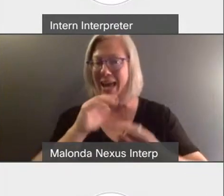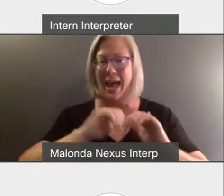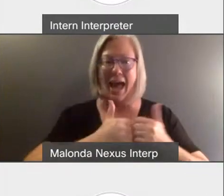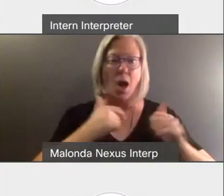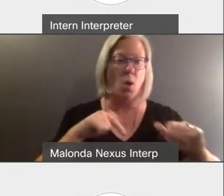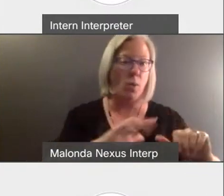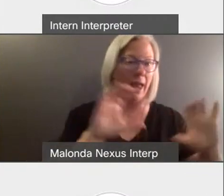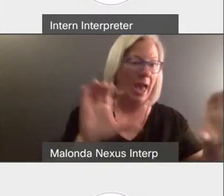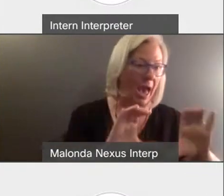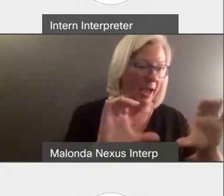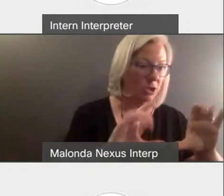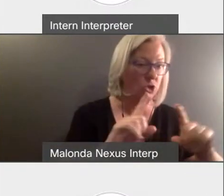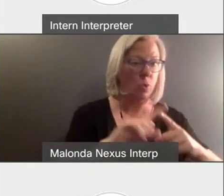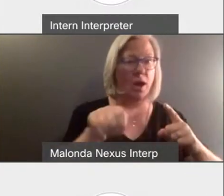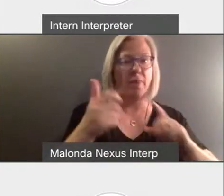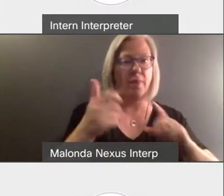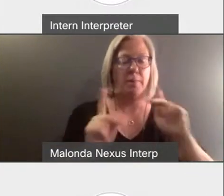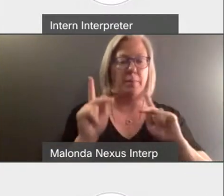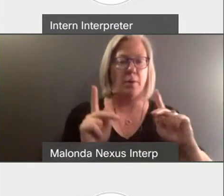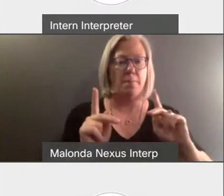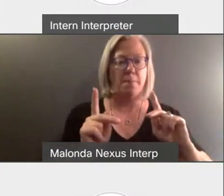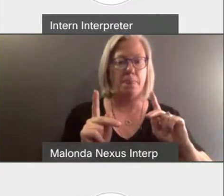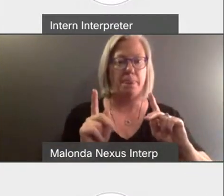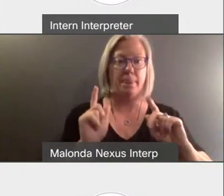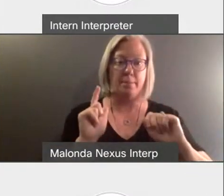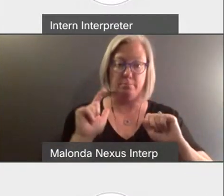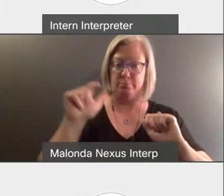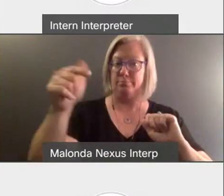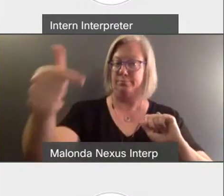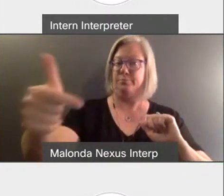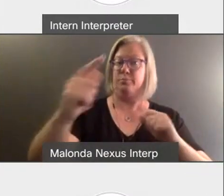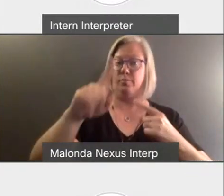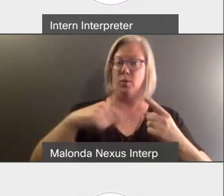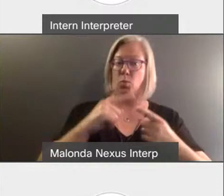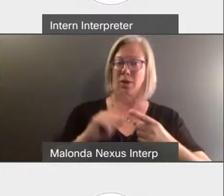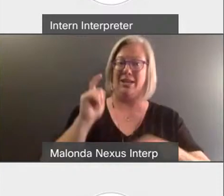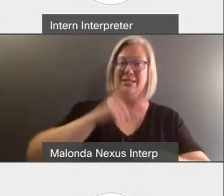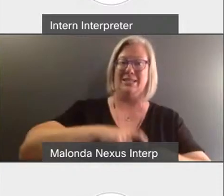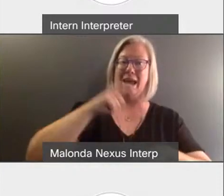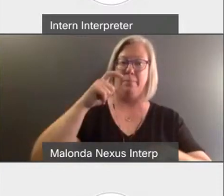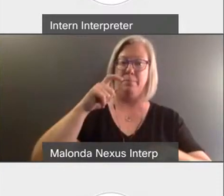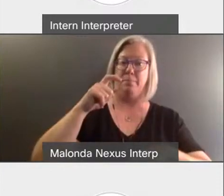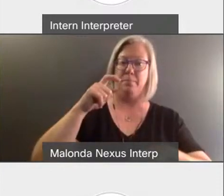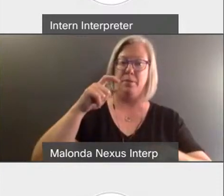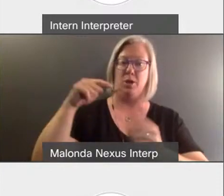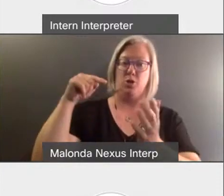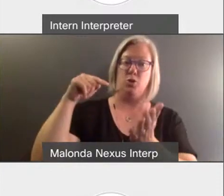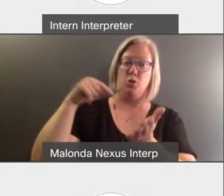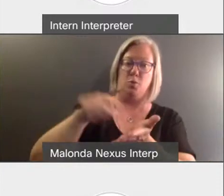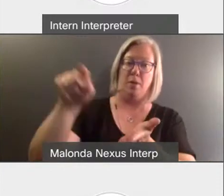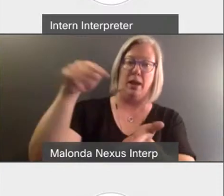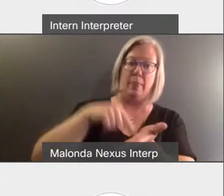act to others, down the road when it comes time to pay the bill,